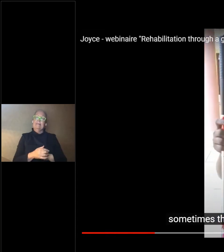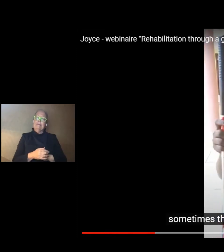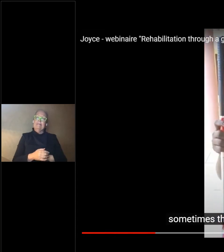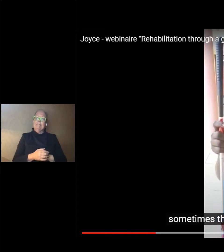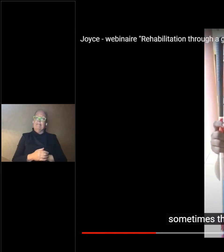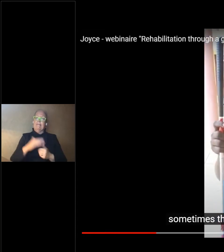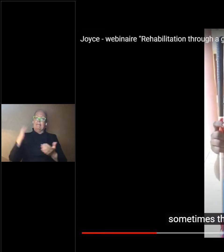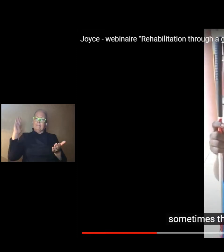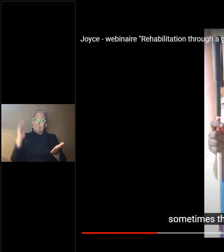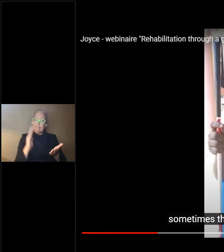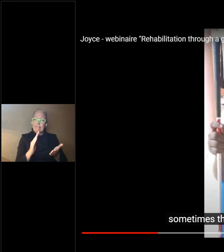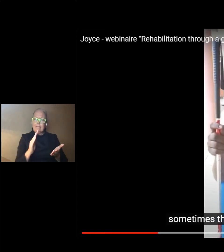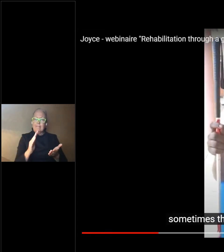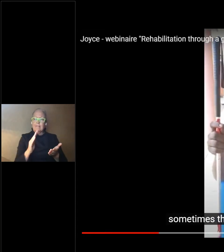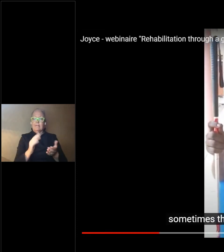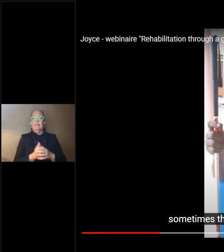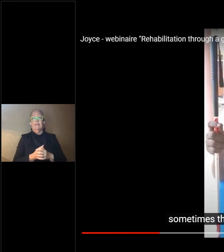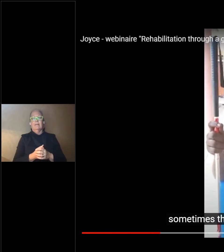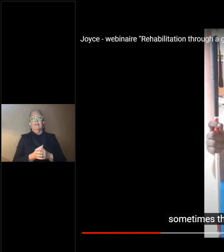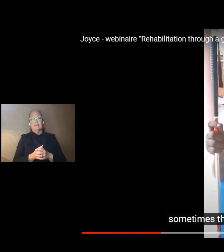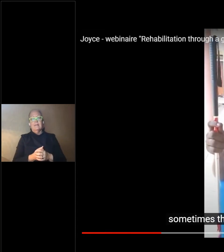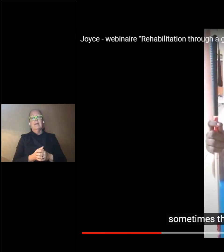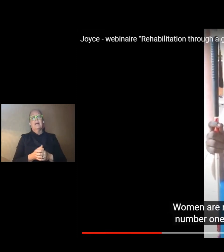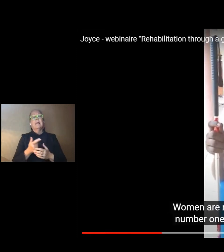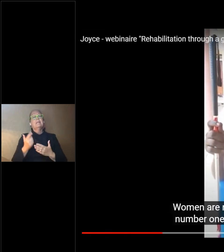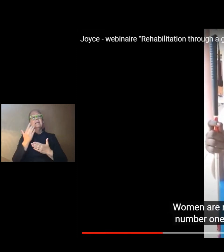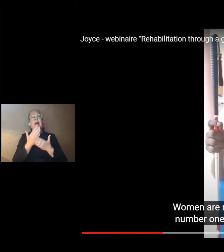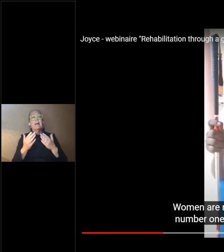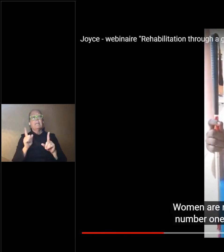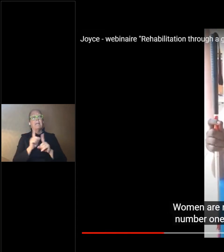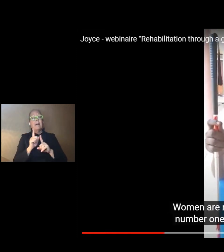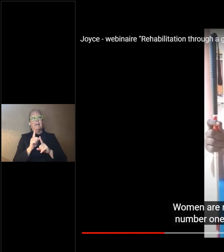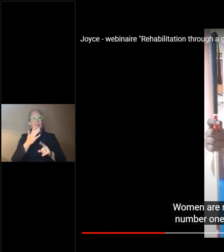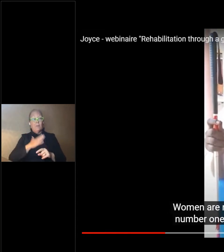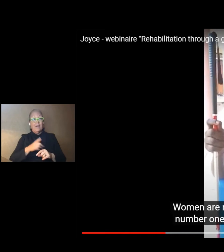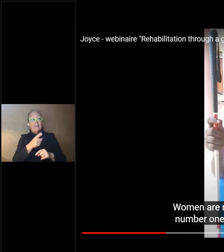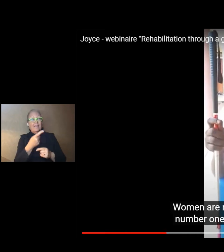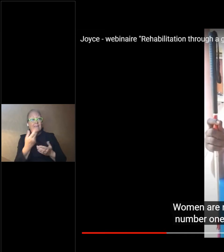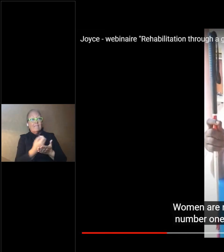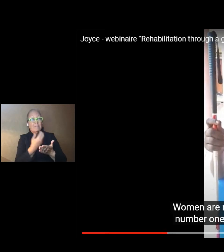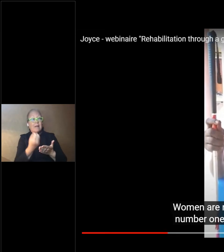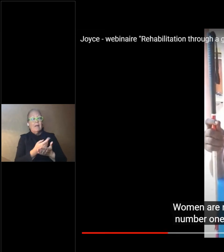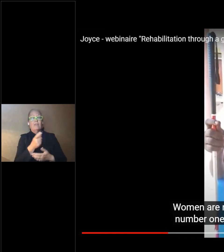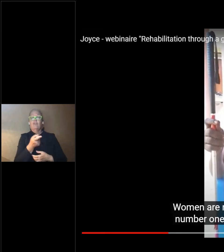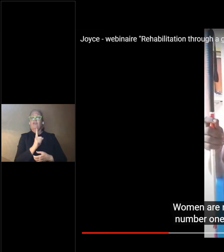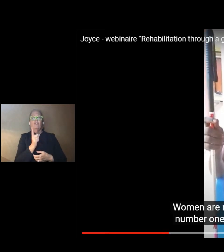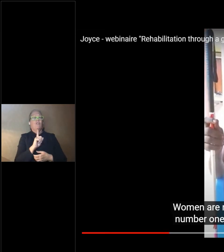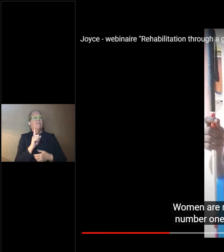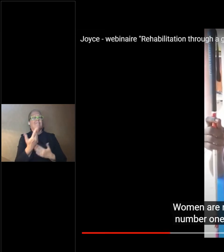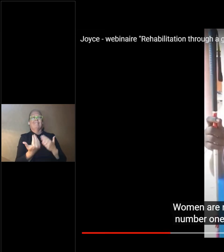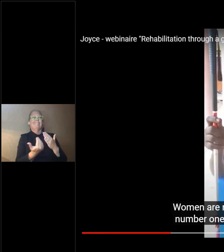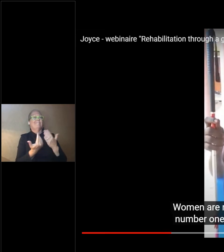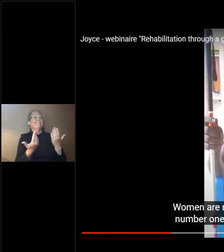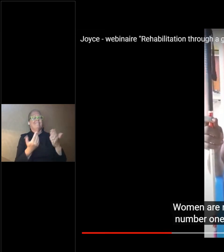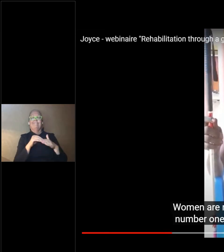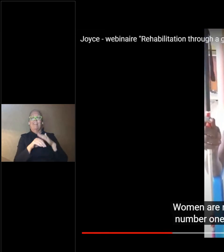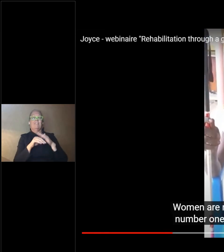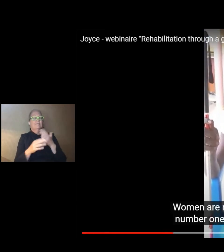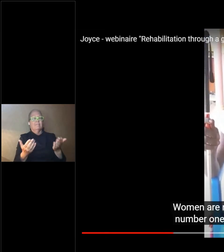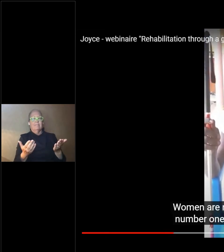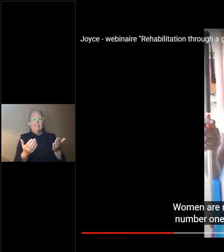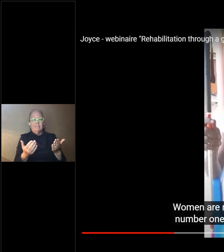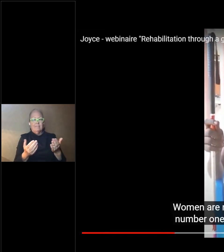sometimes there's no access to information. Women are not getting information. This is number